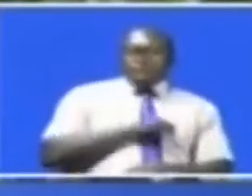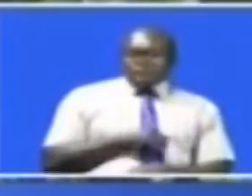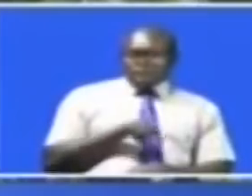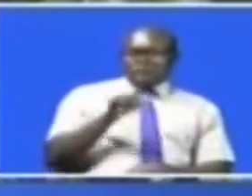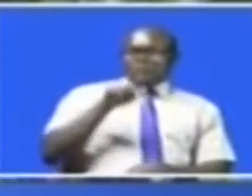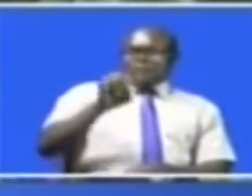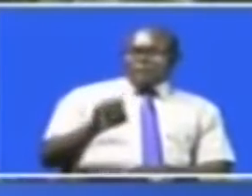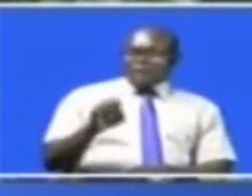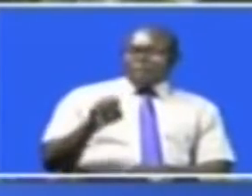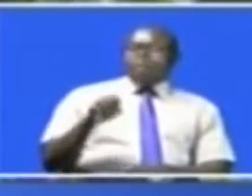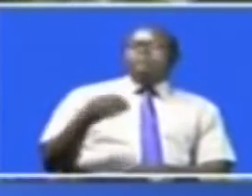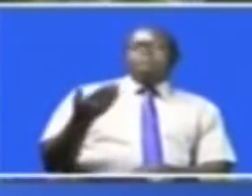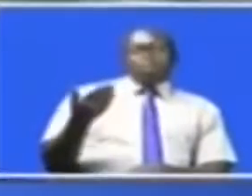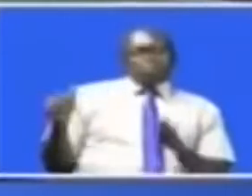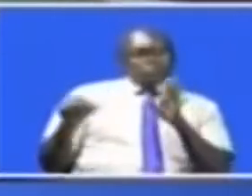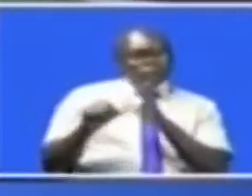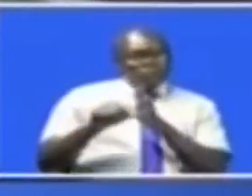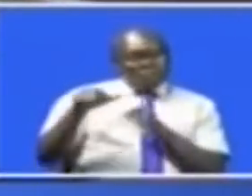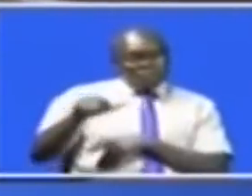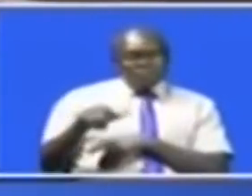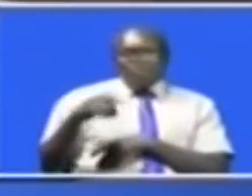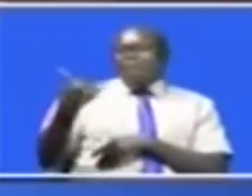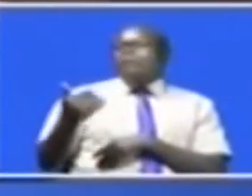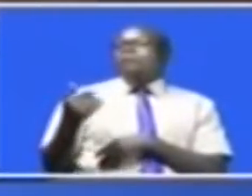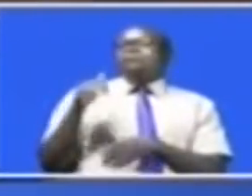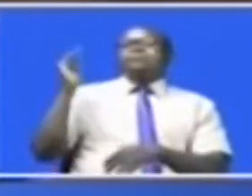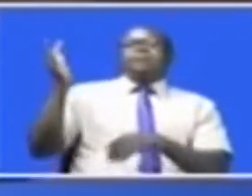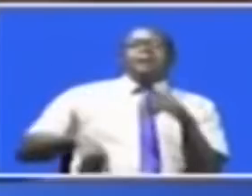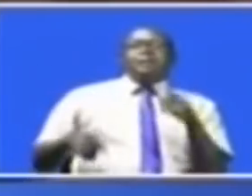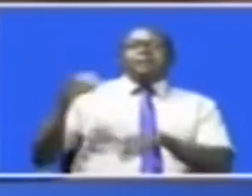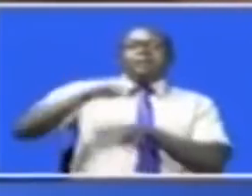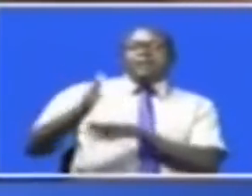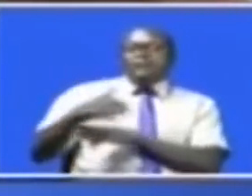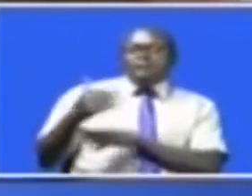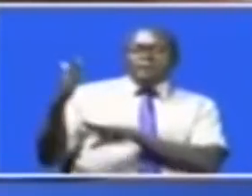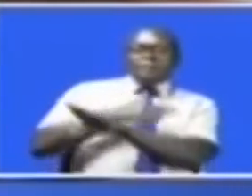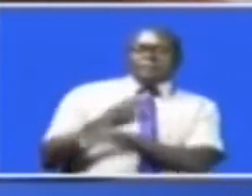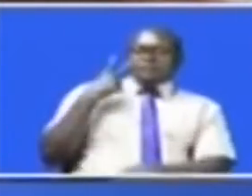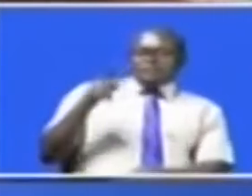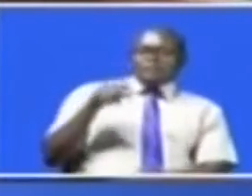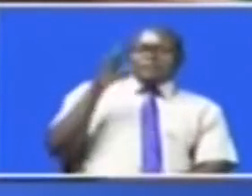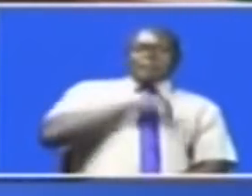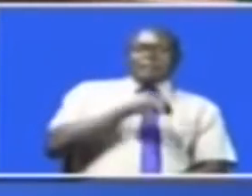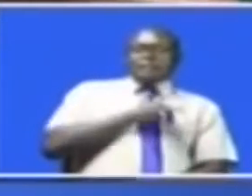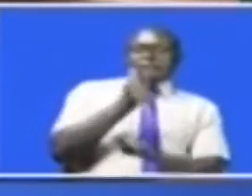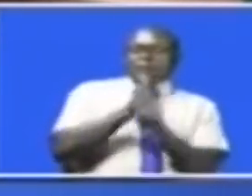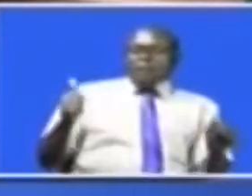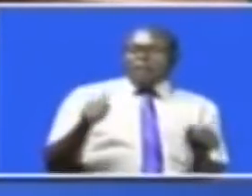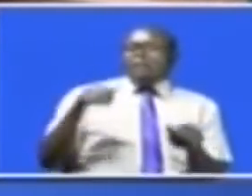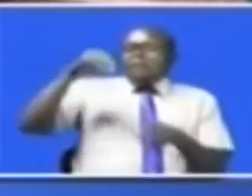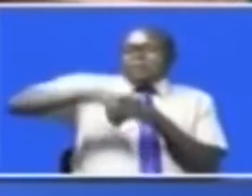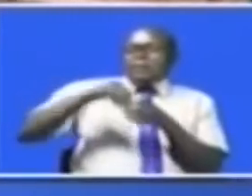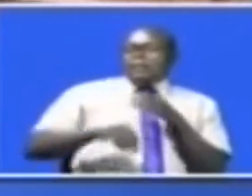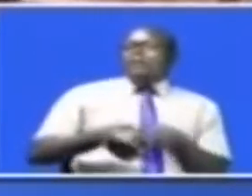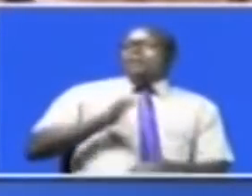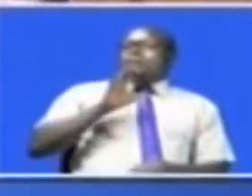the ever-increasing hyacinth has spelled doom for fishing, a venture that was once considered lucrative by residents along the